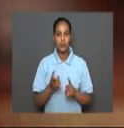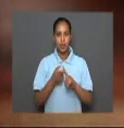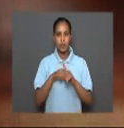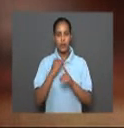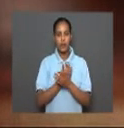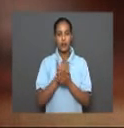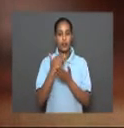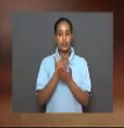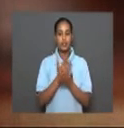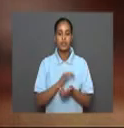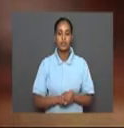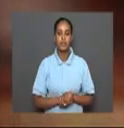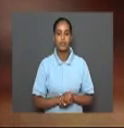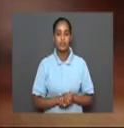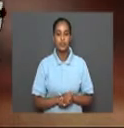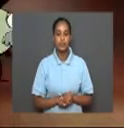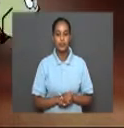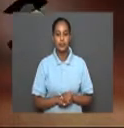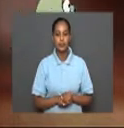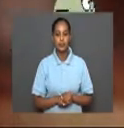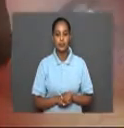Let's get back to our lesson.